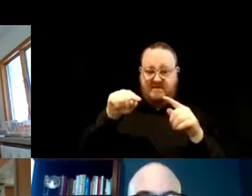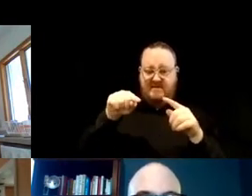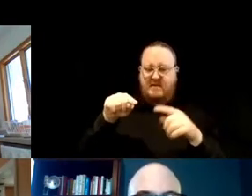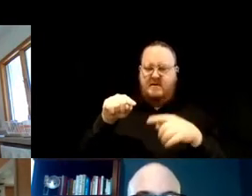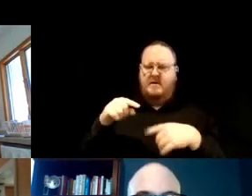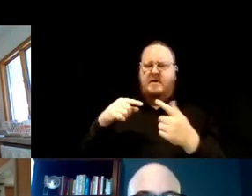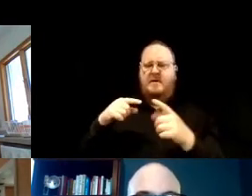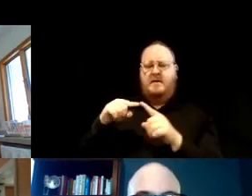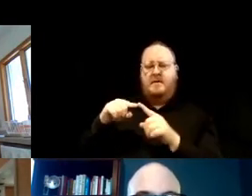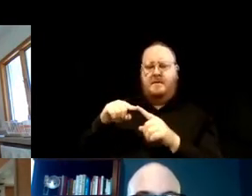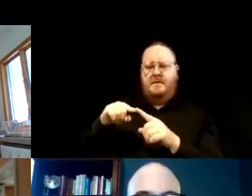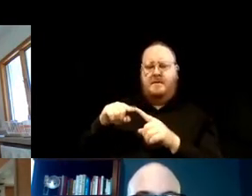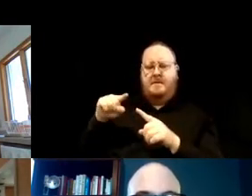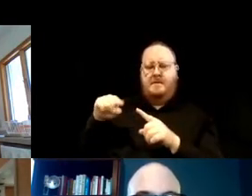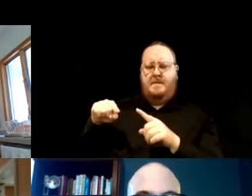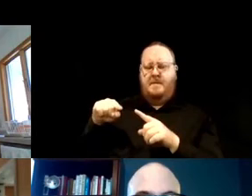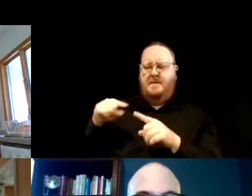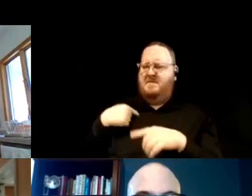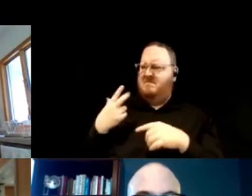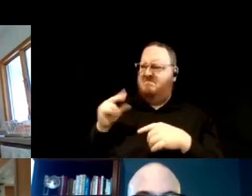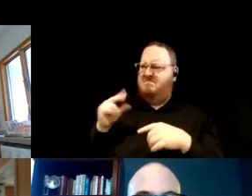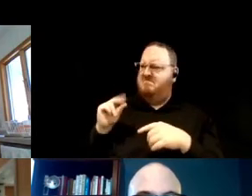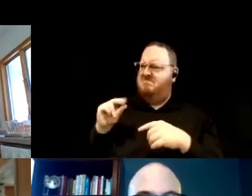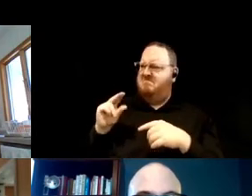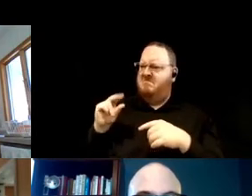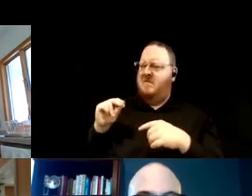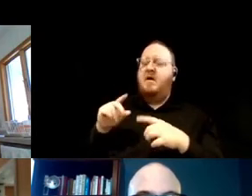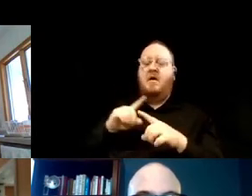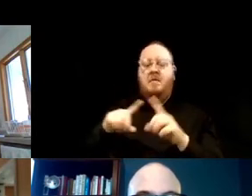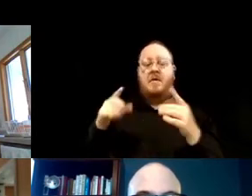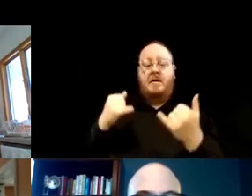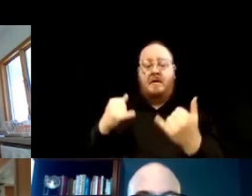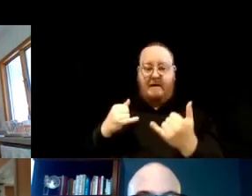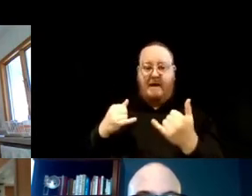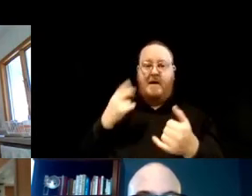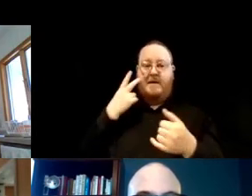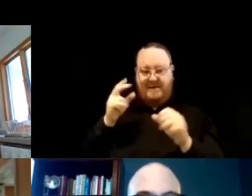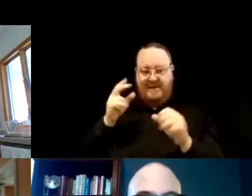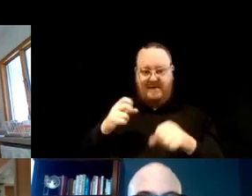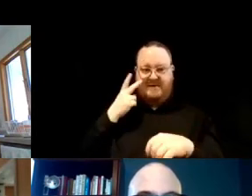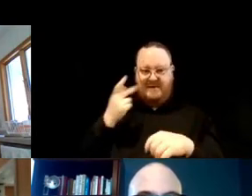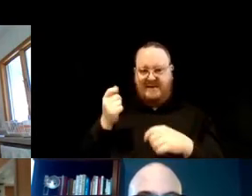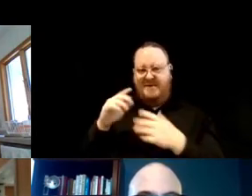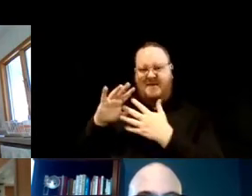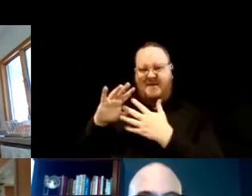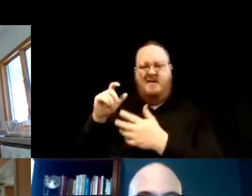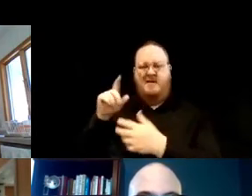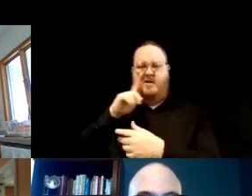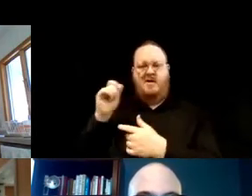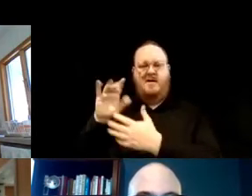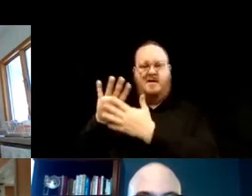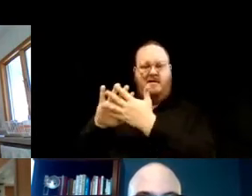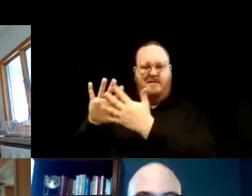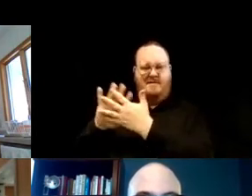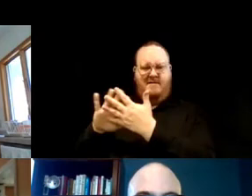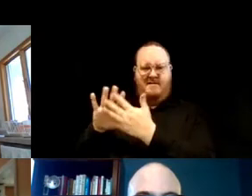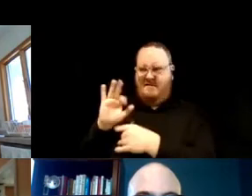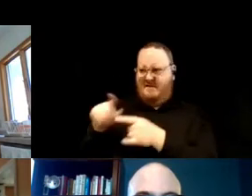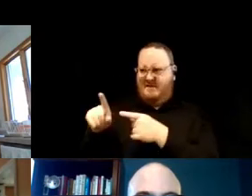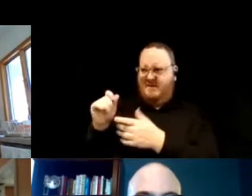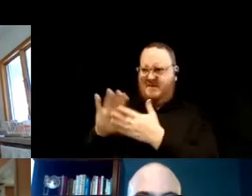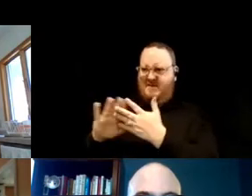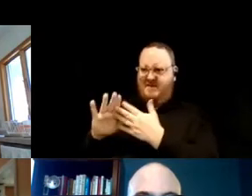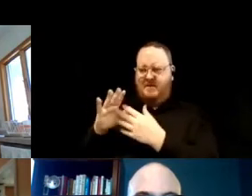no. But now that you pointed them out to me, yeah, I can see there's a little fuzzy spot there. Is that what you're talking about? Yeah, well, it's right. A carrot.